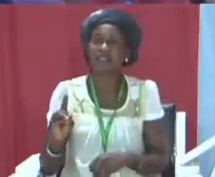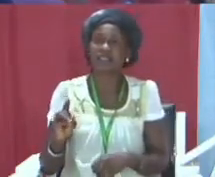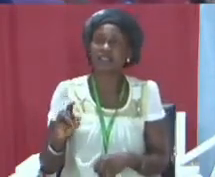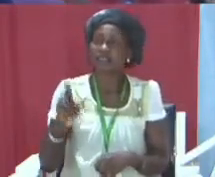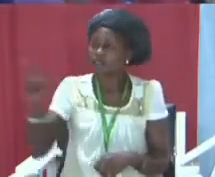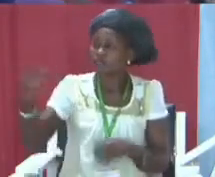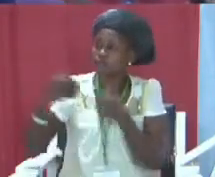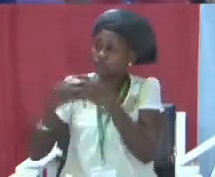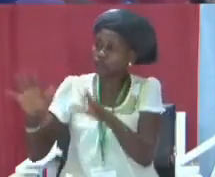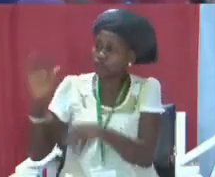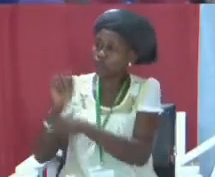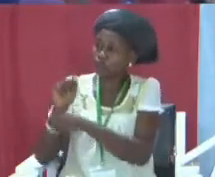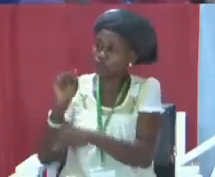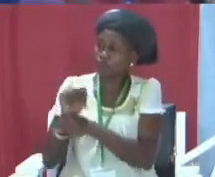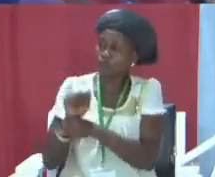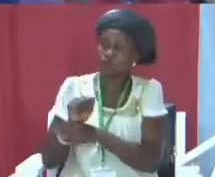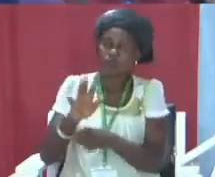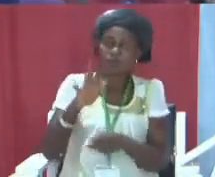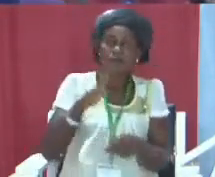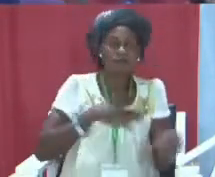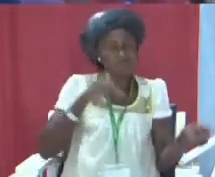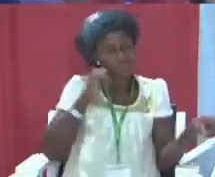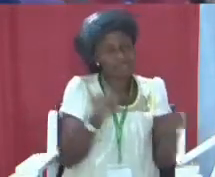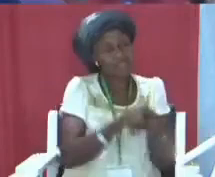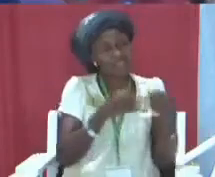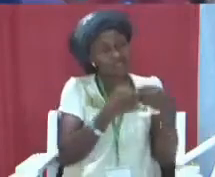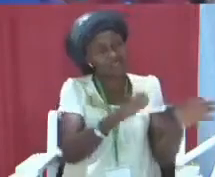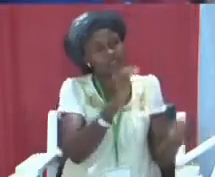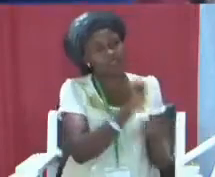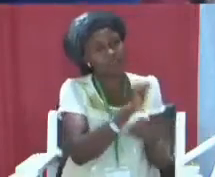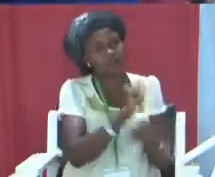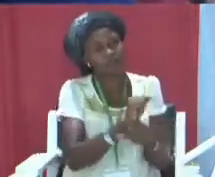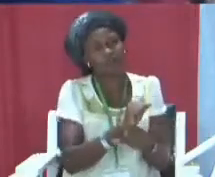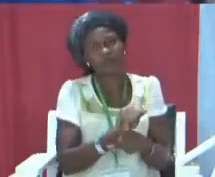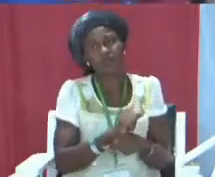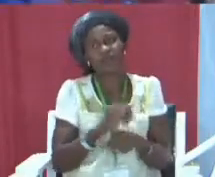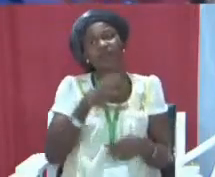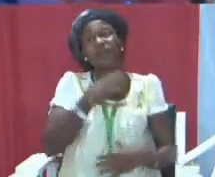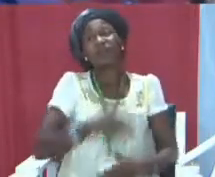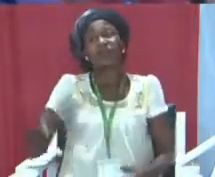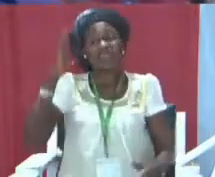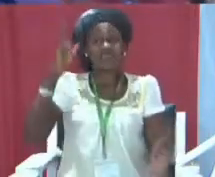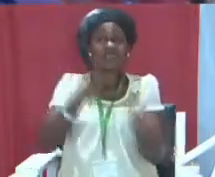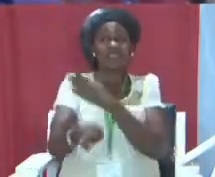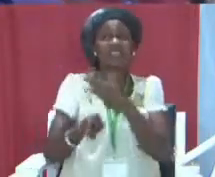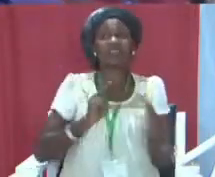You have lost job. My elder sister has lost job. Hunger will kill us.